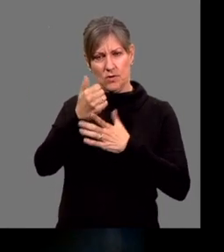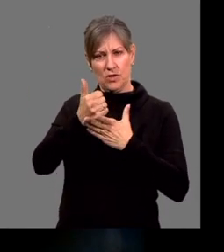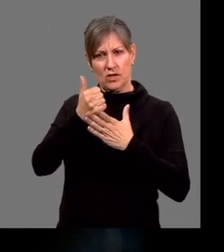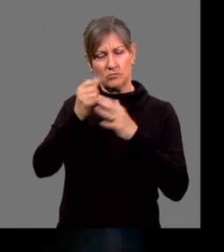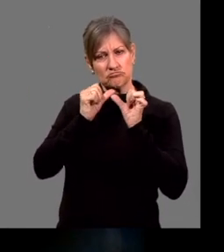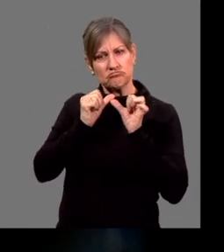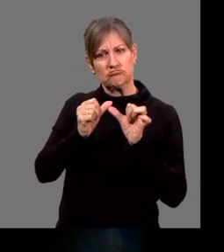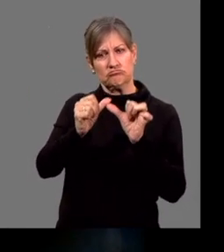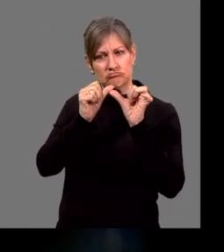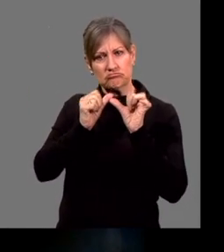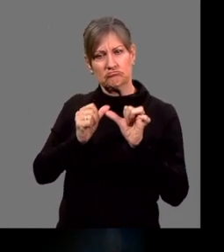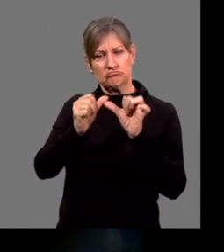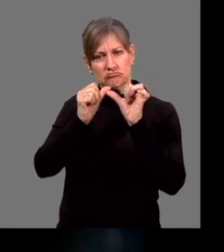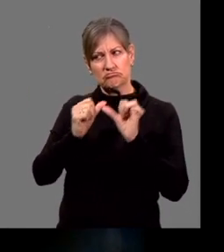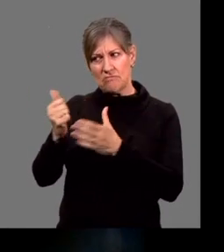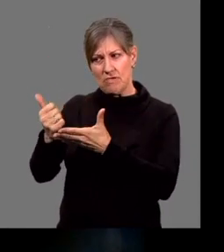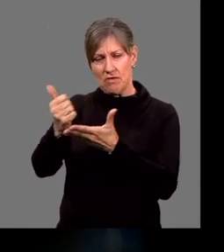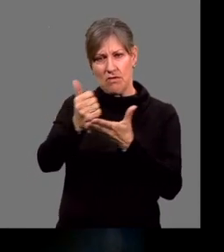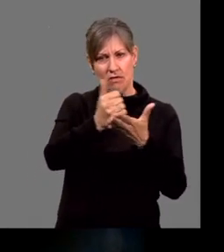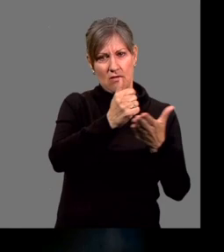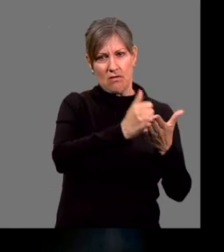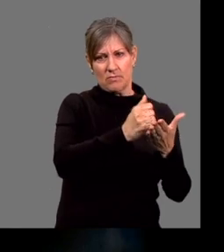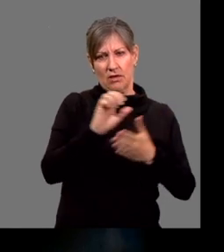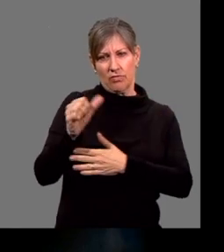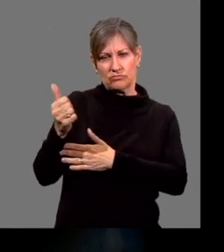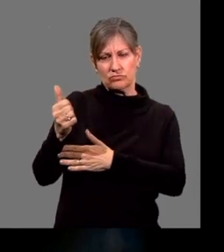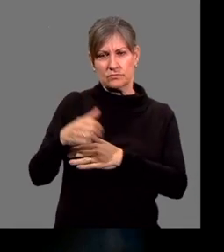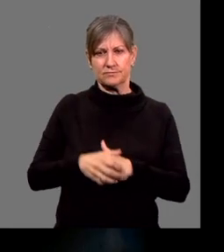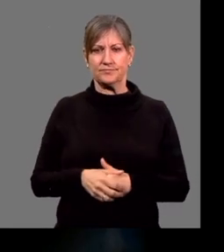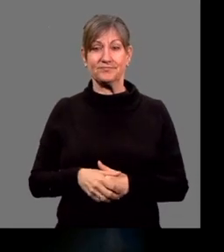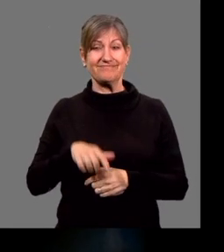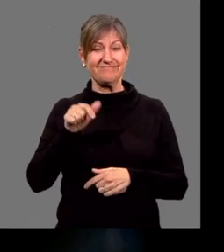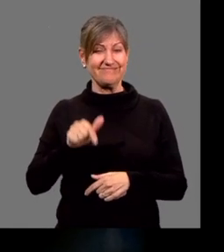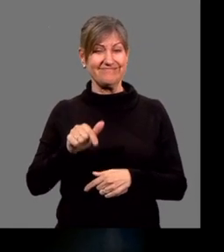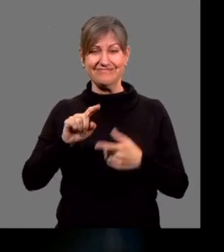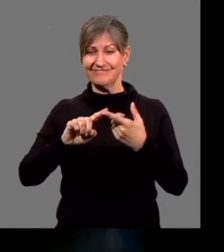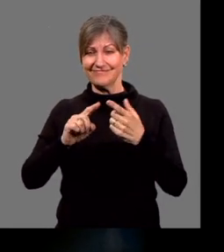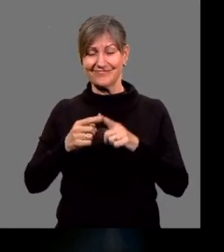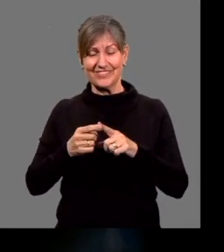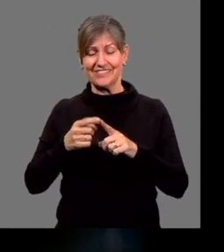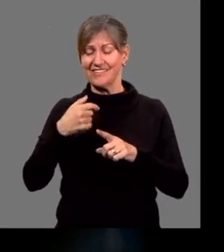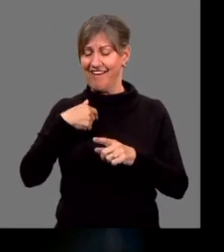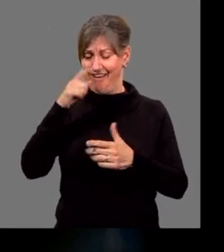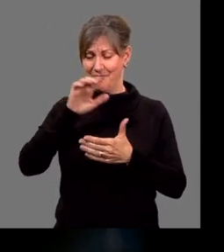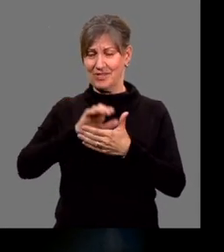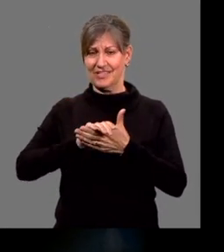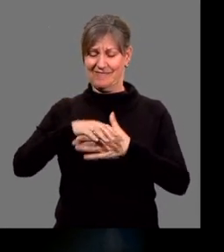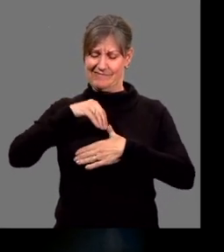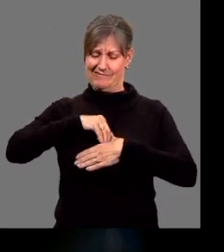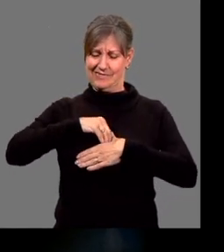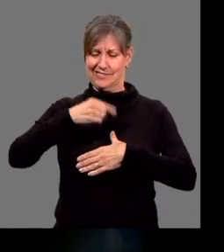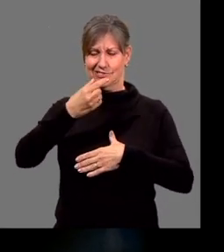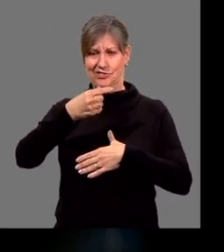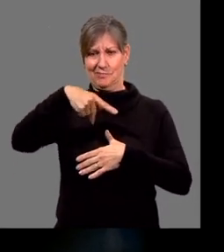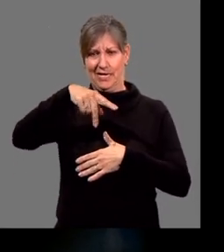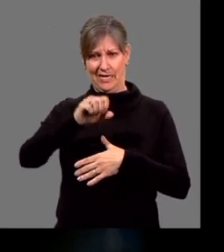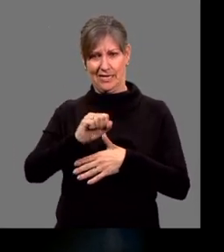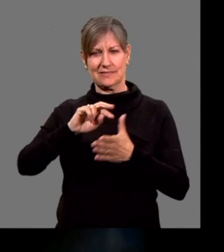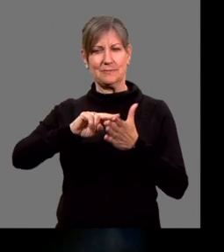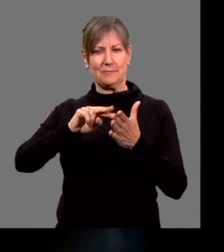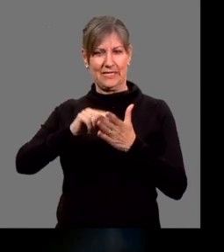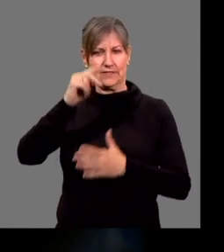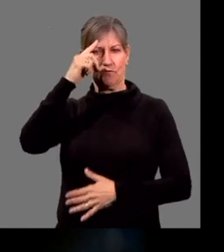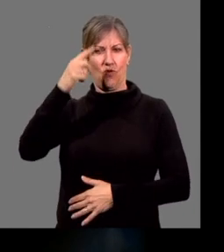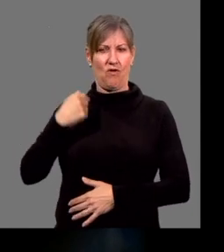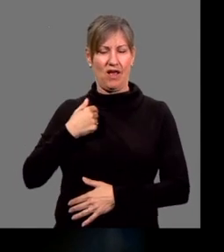to keep going on, to keep moving and helping others. This, my friends, is what I believe our own internal GPS means